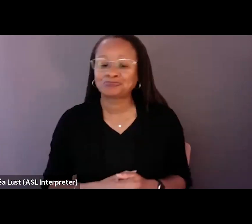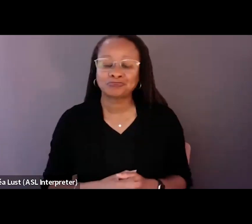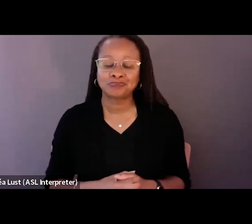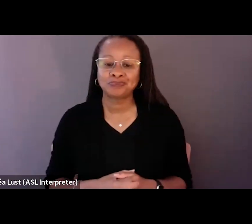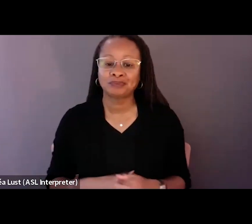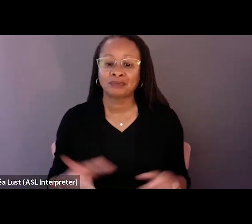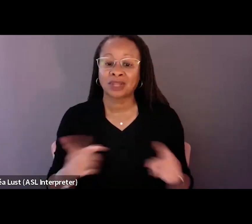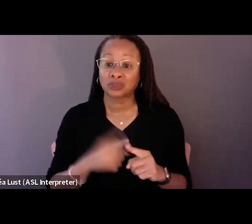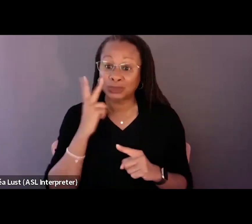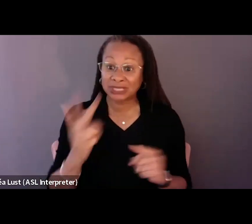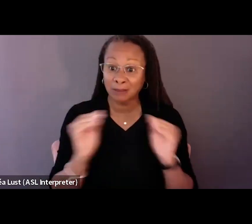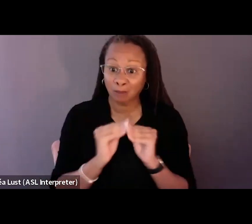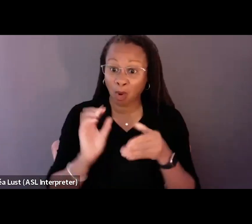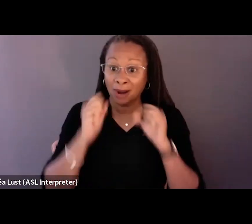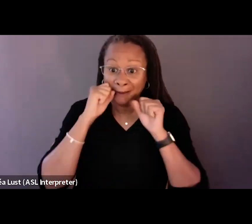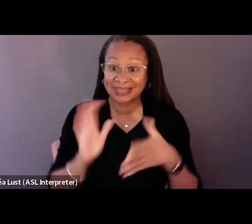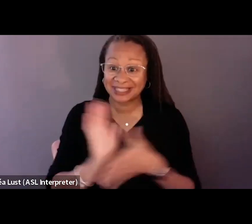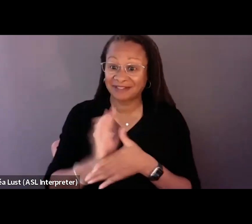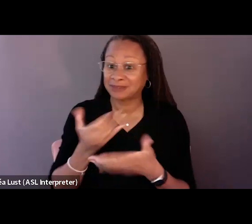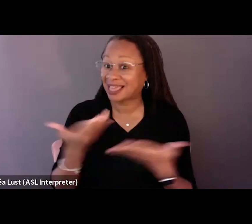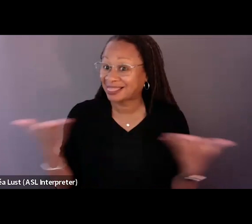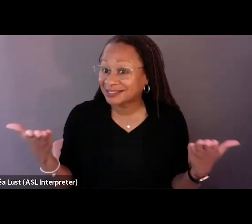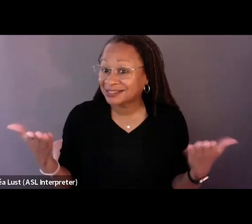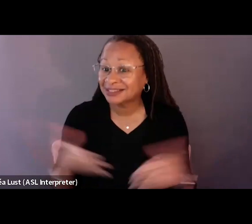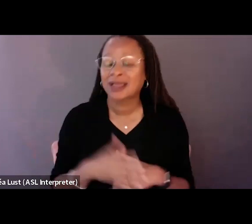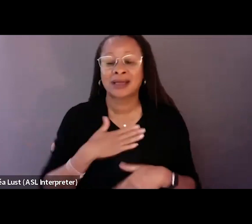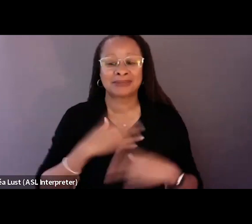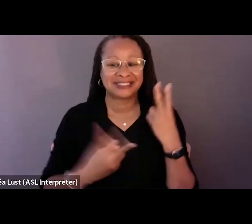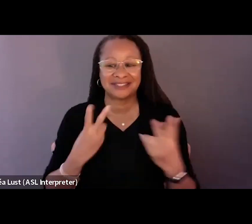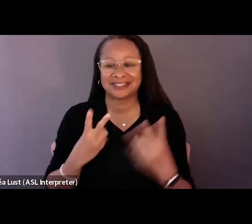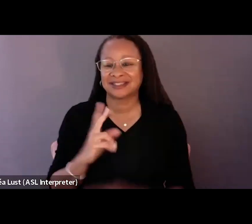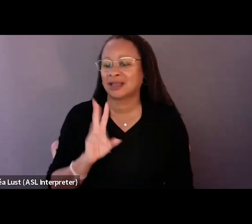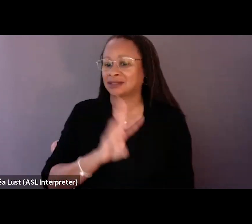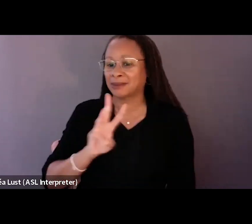To see more amazing films like this, please visit